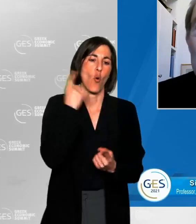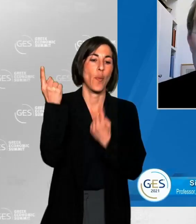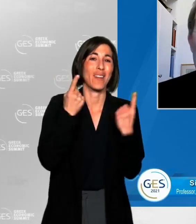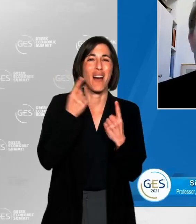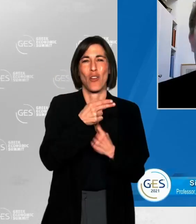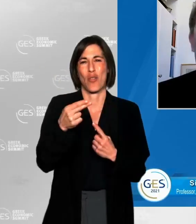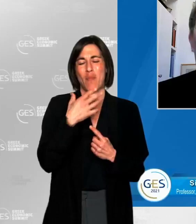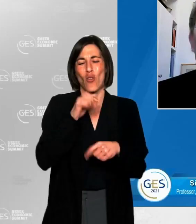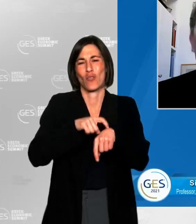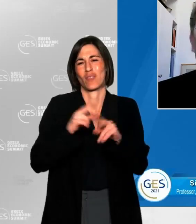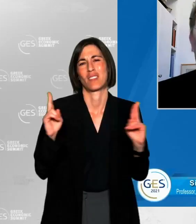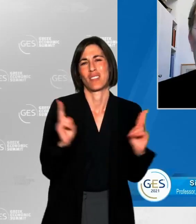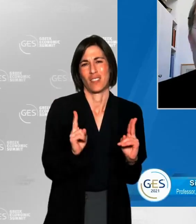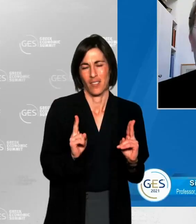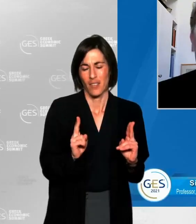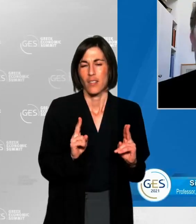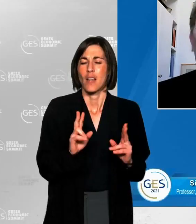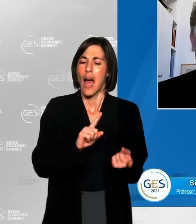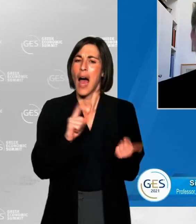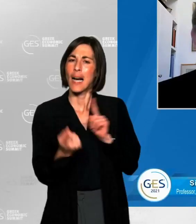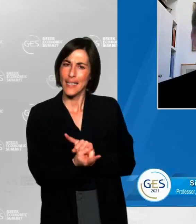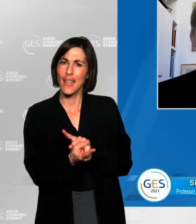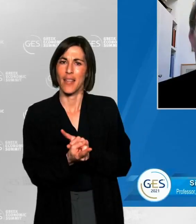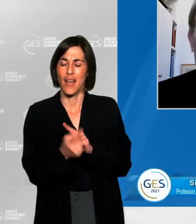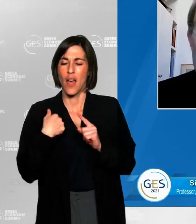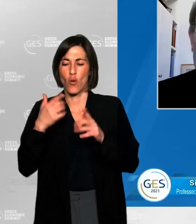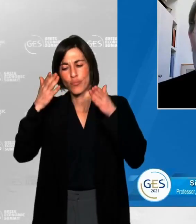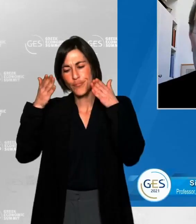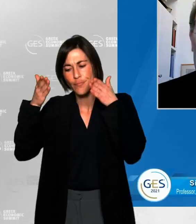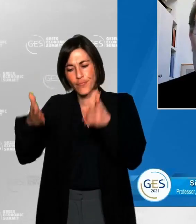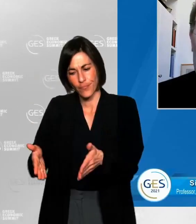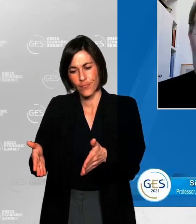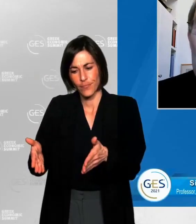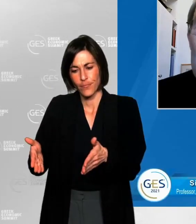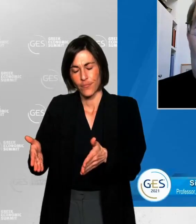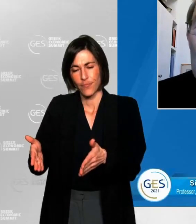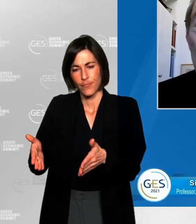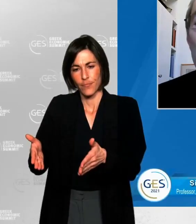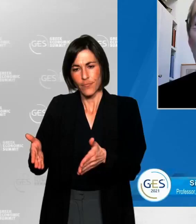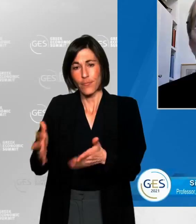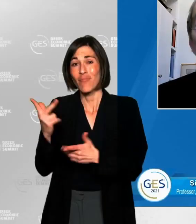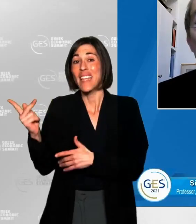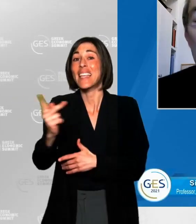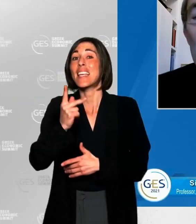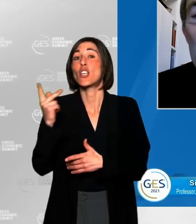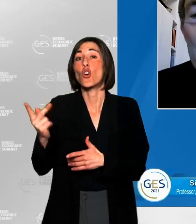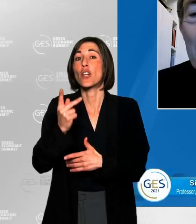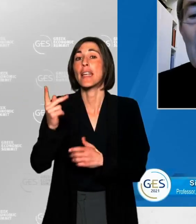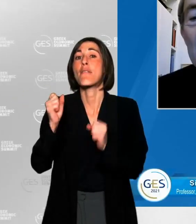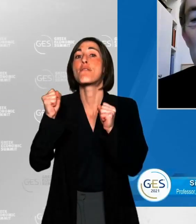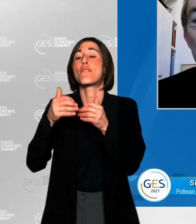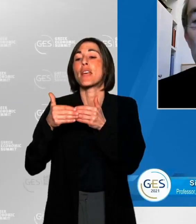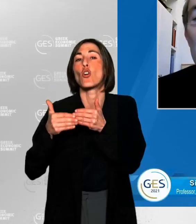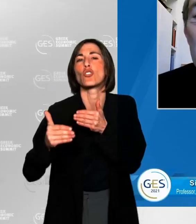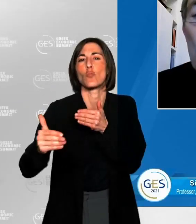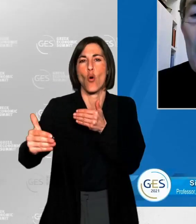to focus instead on what you might call social sustainability. Are we making sure that the labor